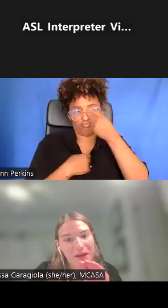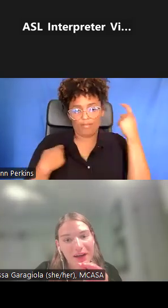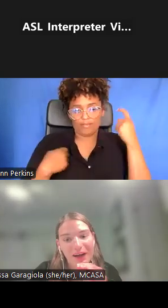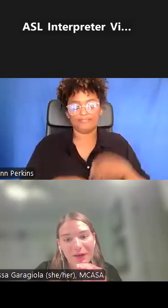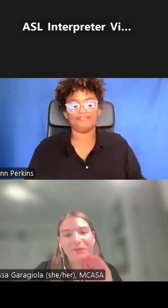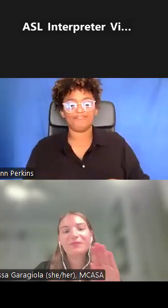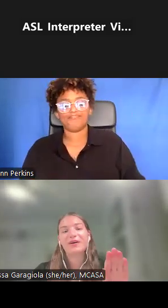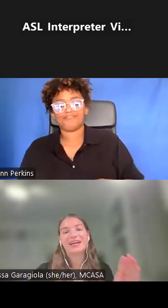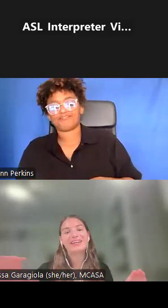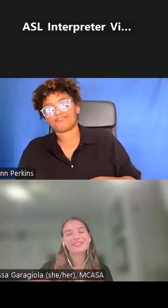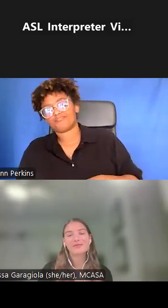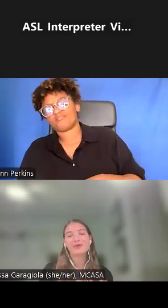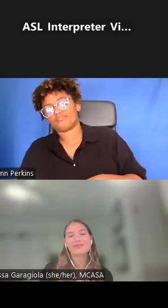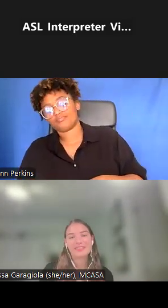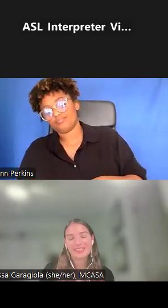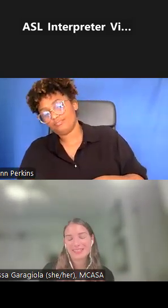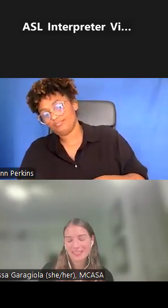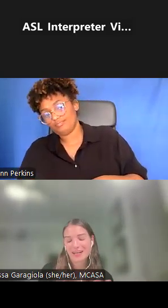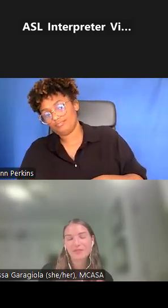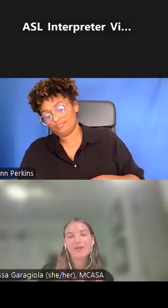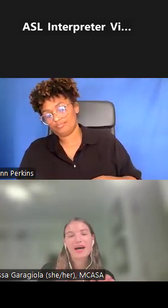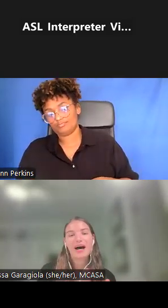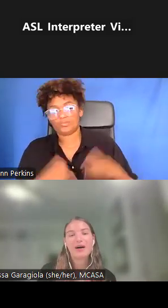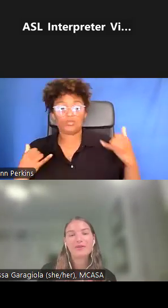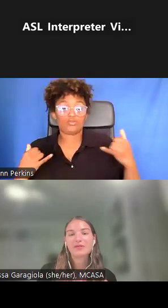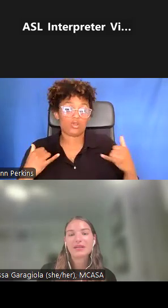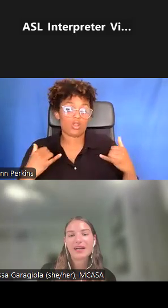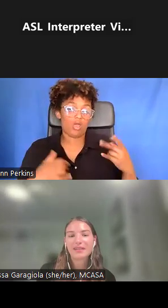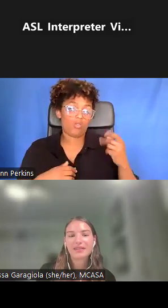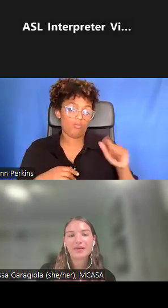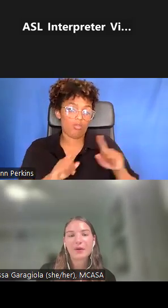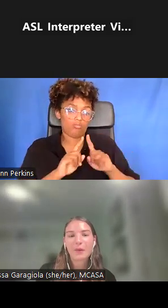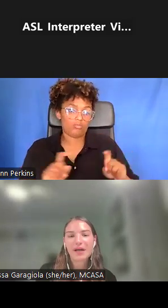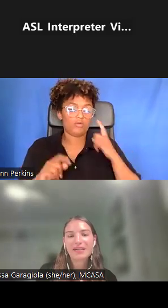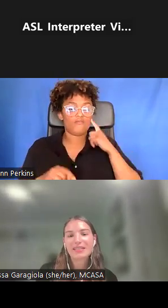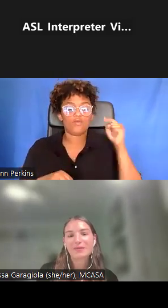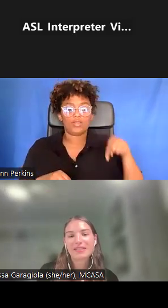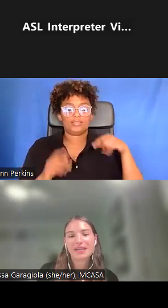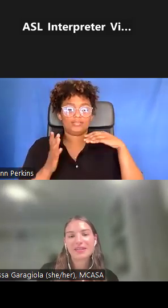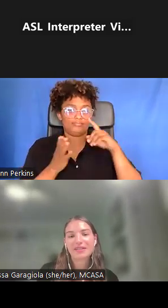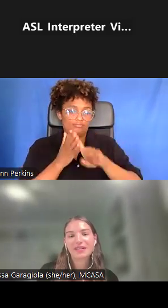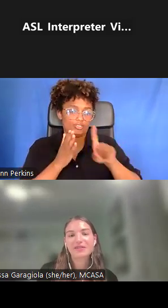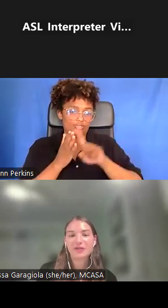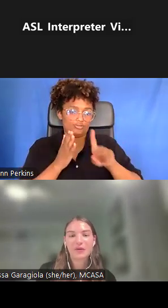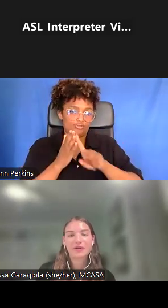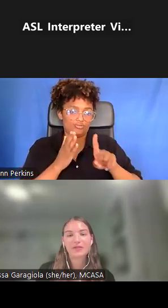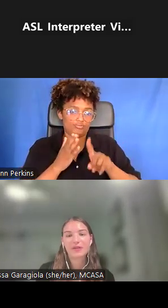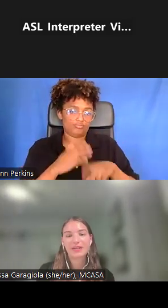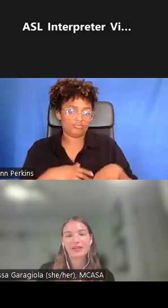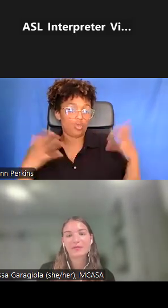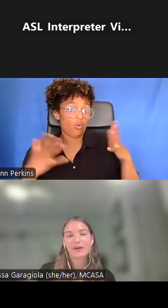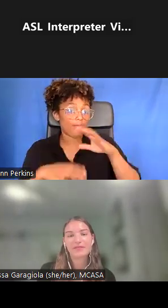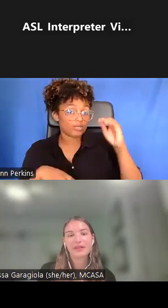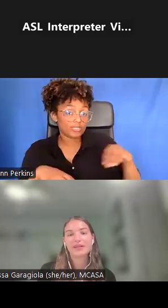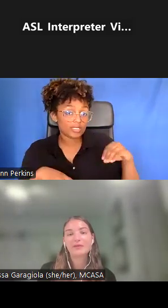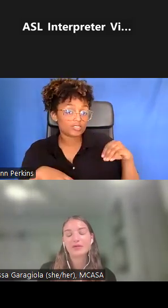later. Okay, here's the poll for this study. So again, thinking, what is the percentage of social workers who